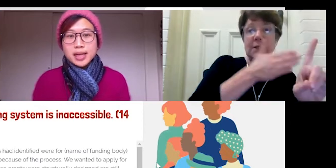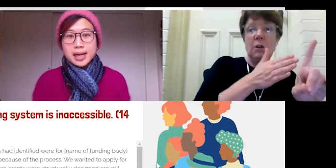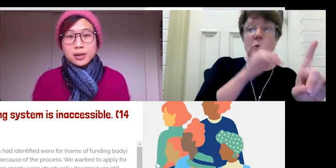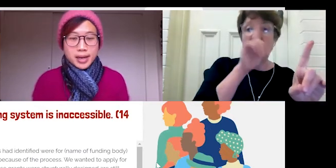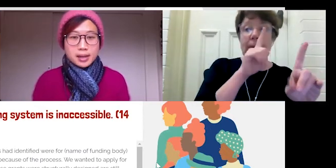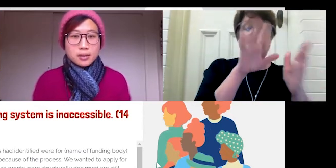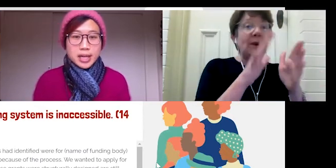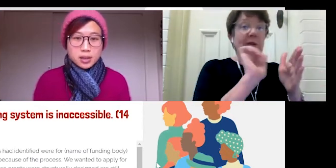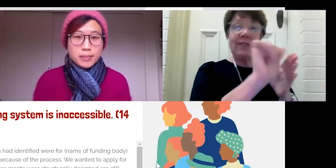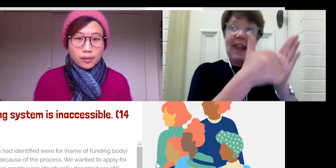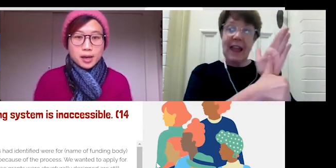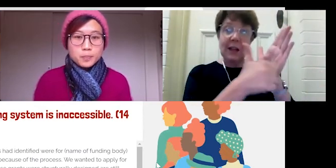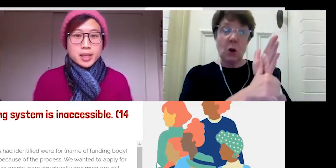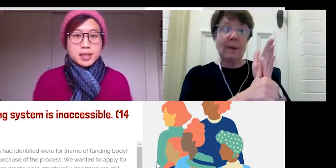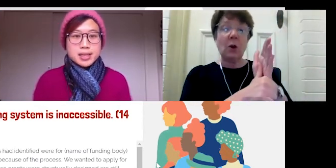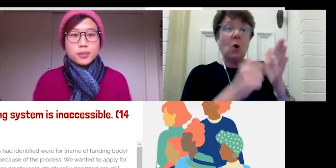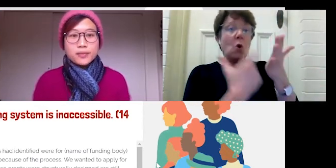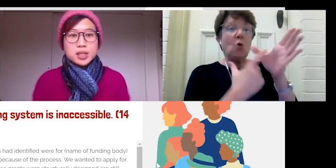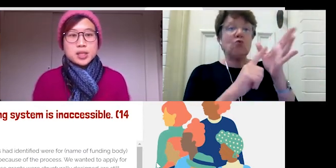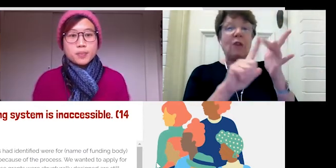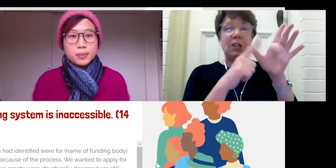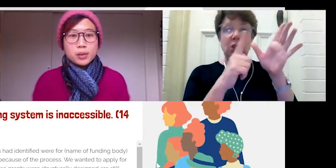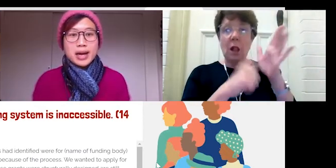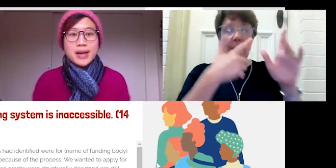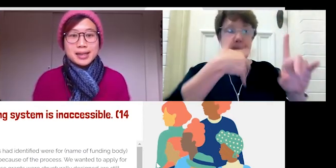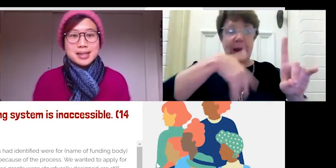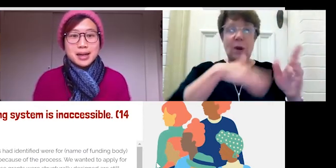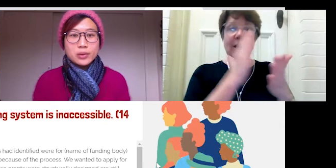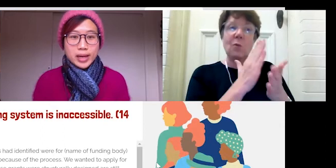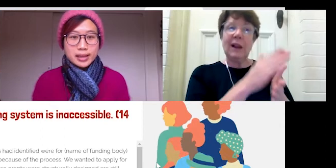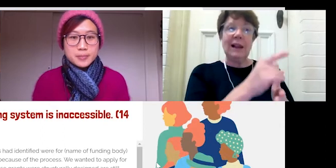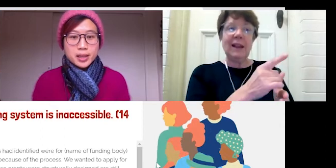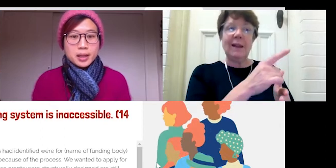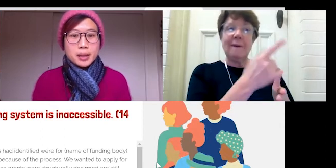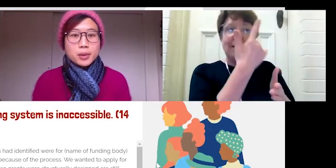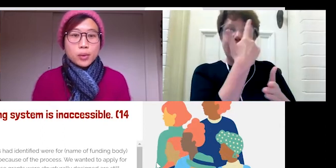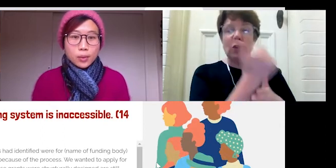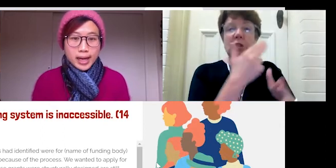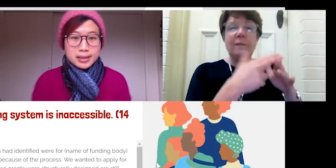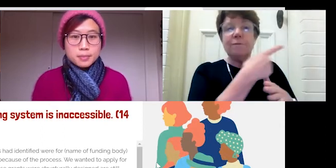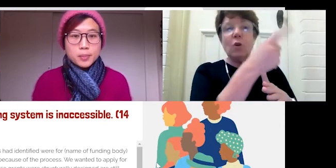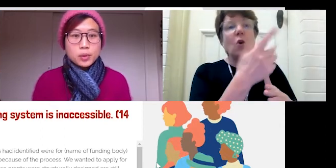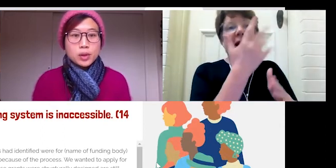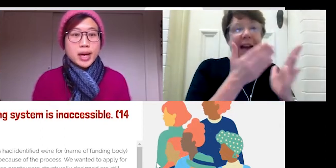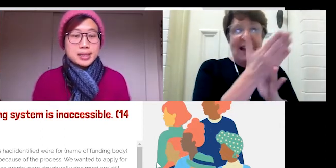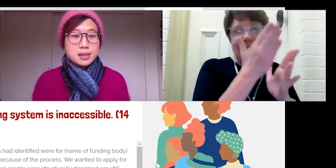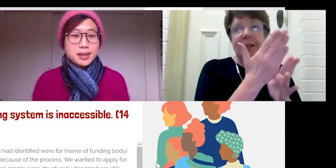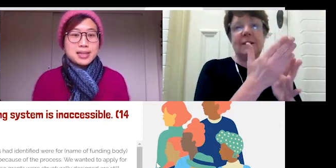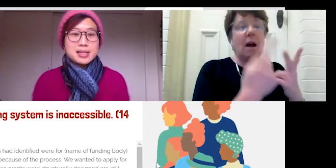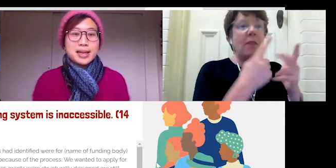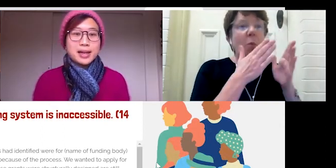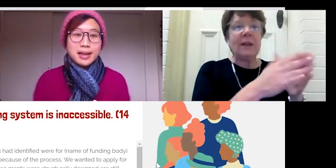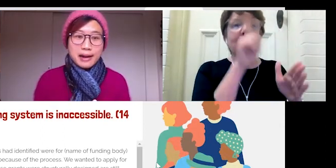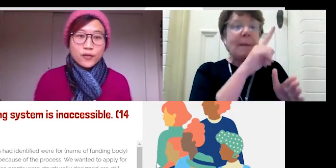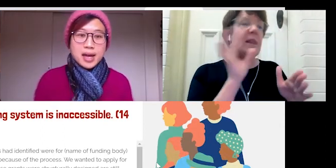because of their economic, racial background, still privileges people who have access in other ways. People who are white, people who acquire